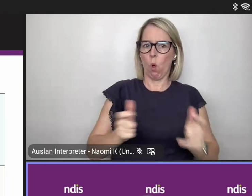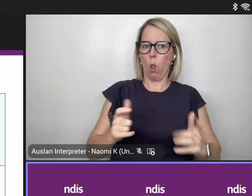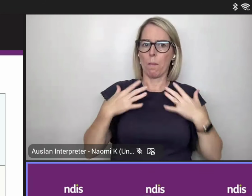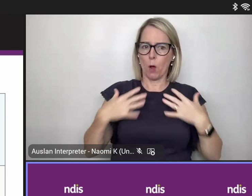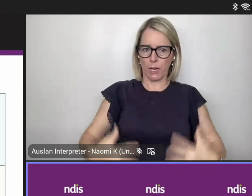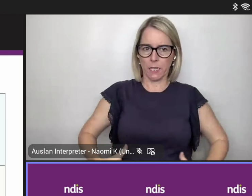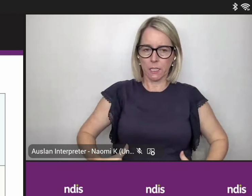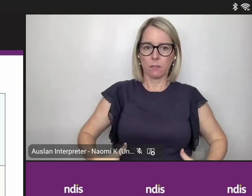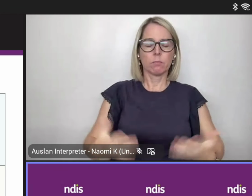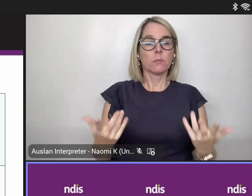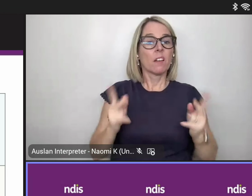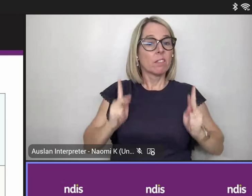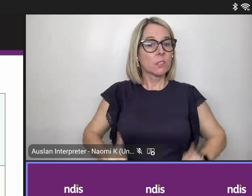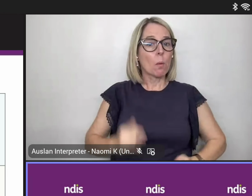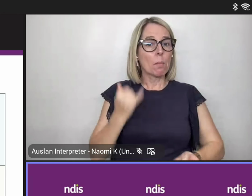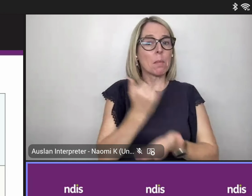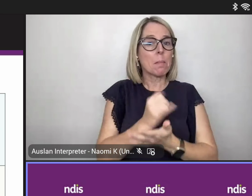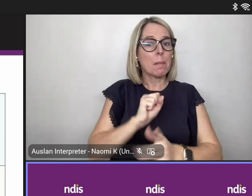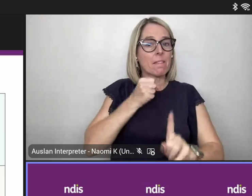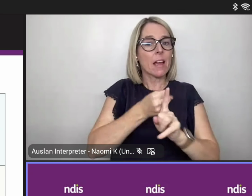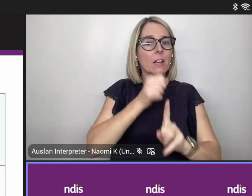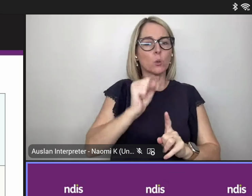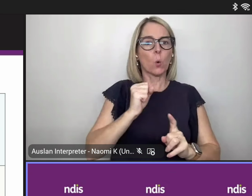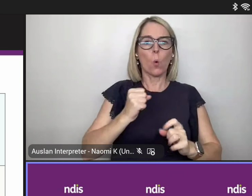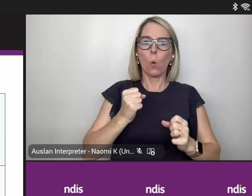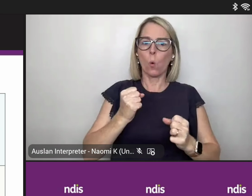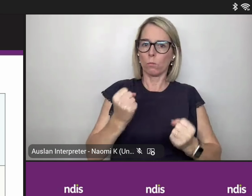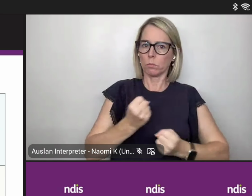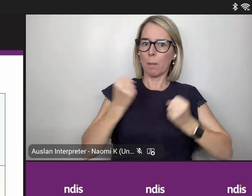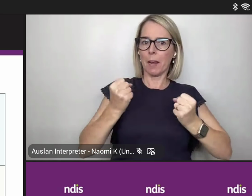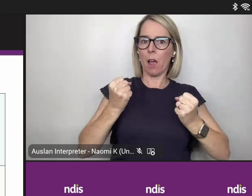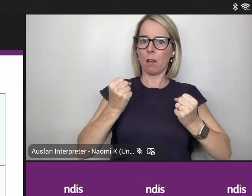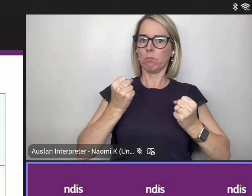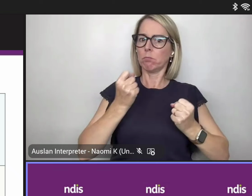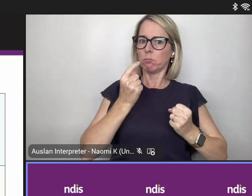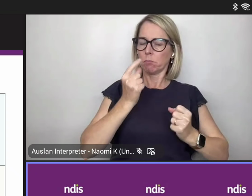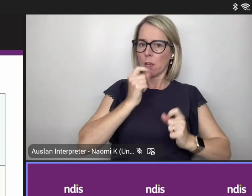impairments might affect your stamina or how quickly your body gets tired.